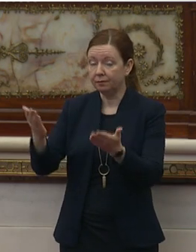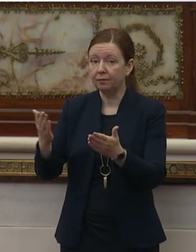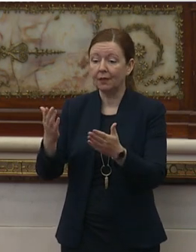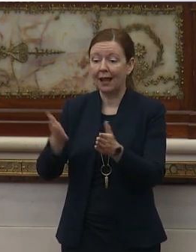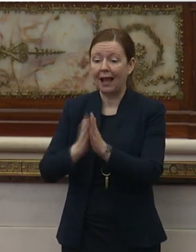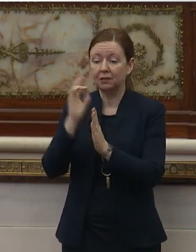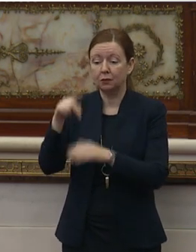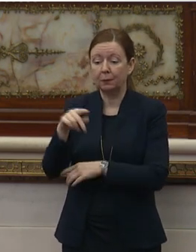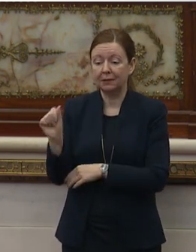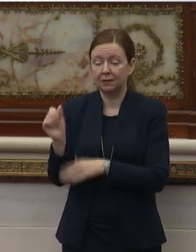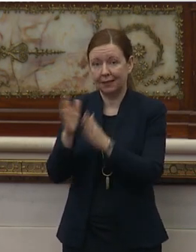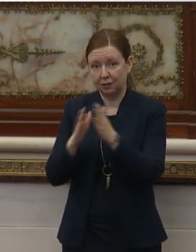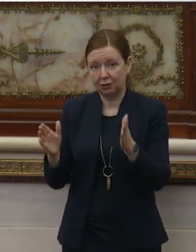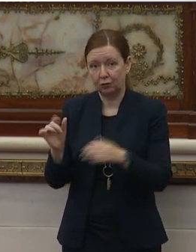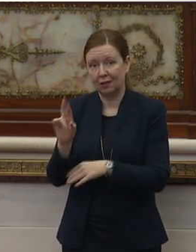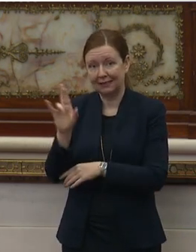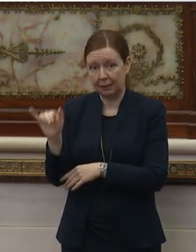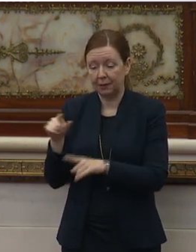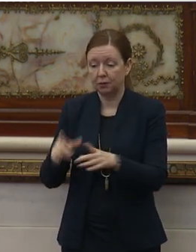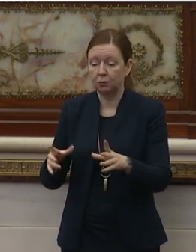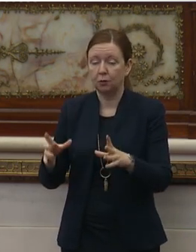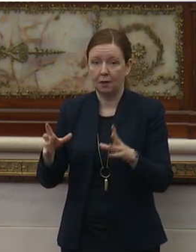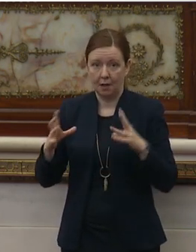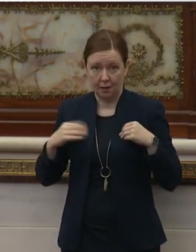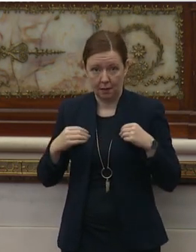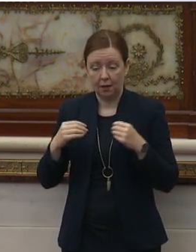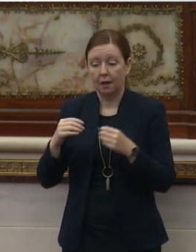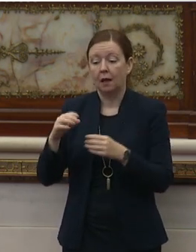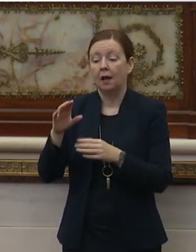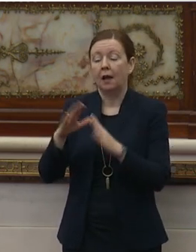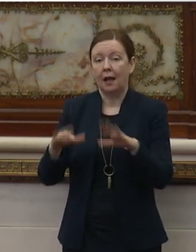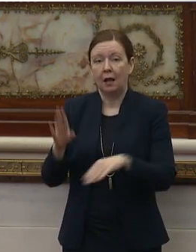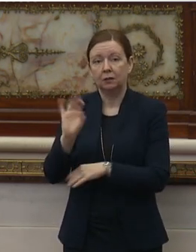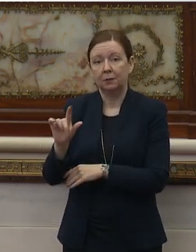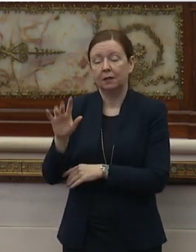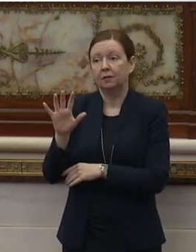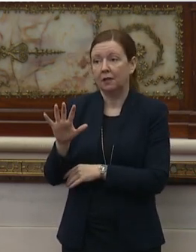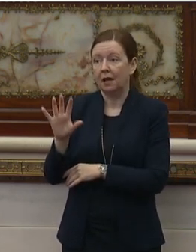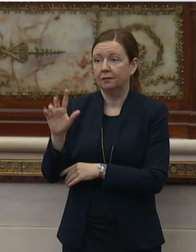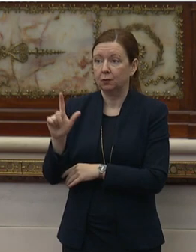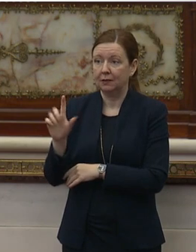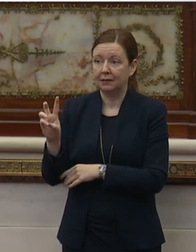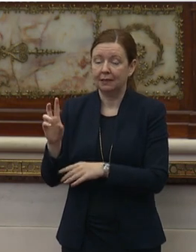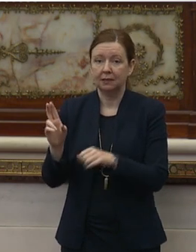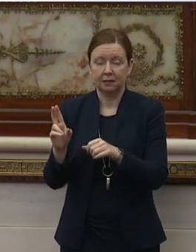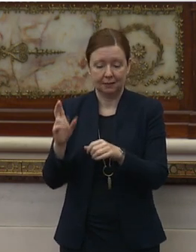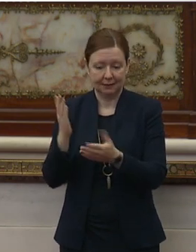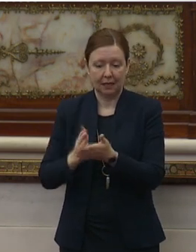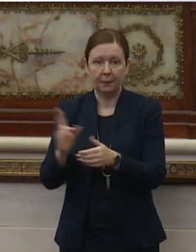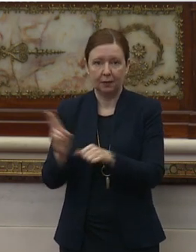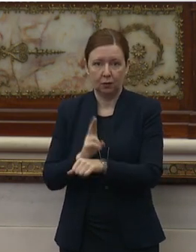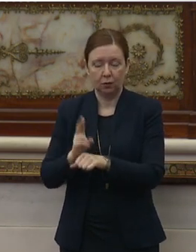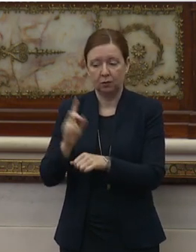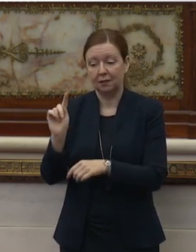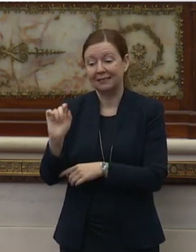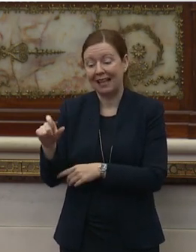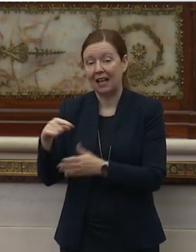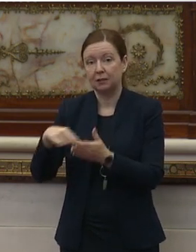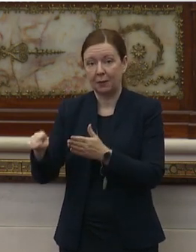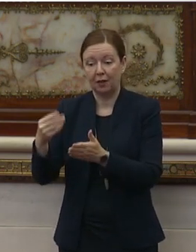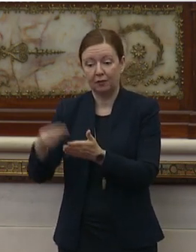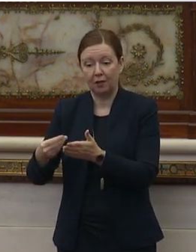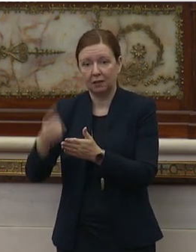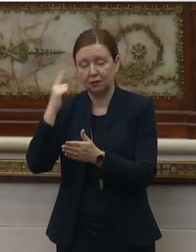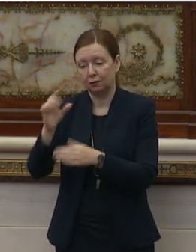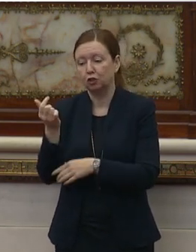calling on the Pennsylvania General Assembly to adopt House Bill 526, ending the use of taxpayer funds to pay for cyber charter education when